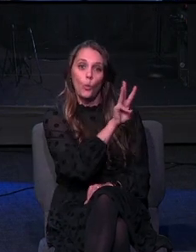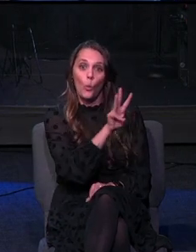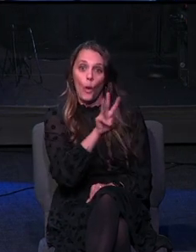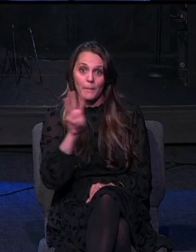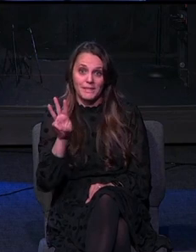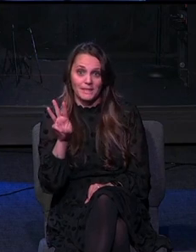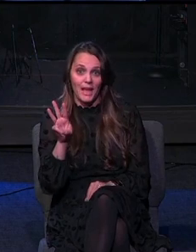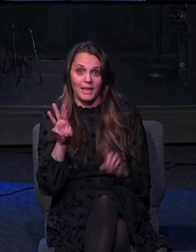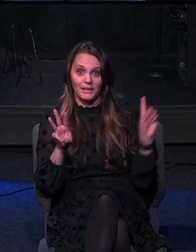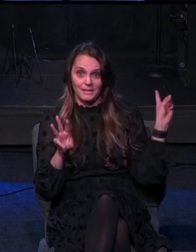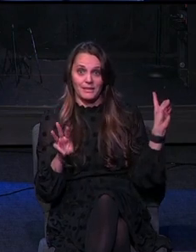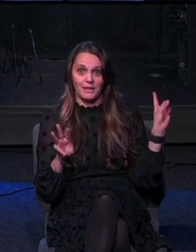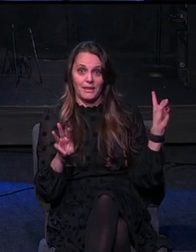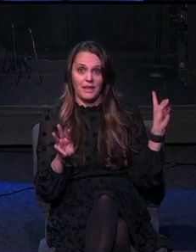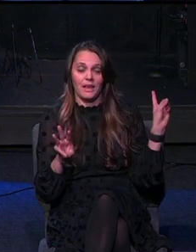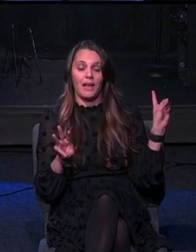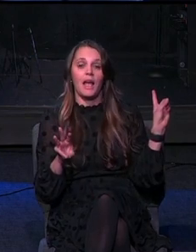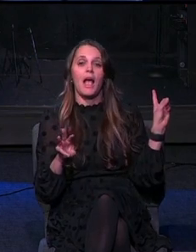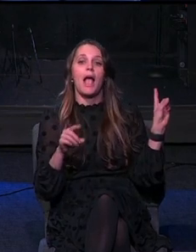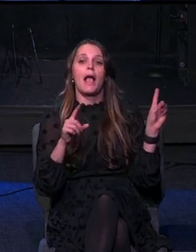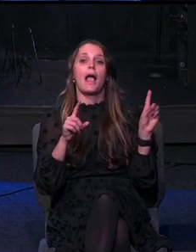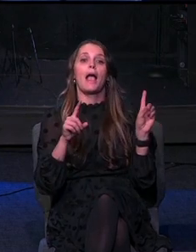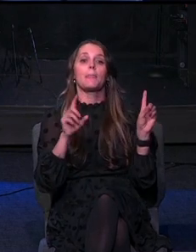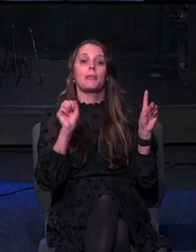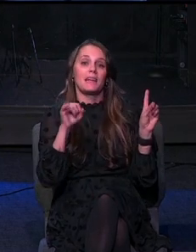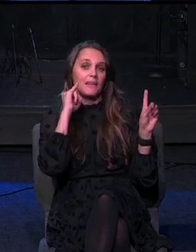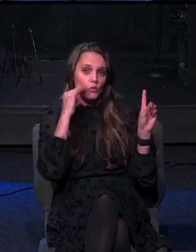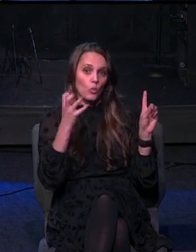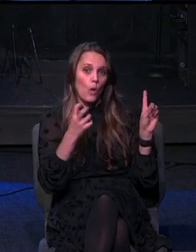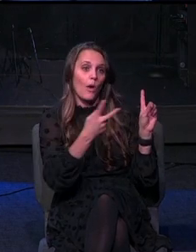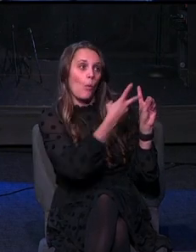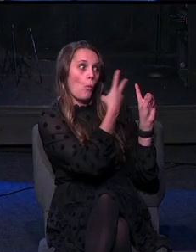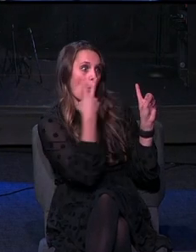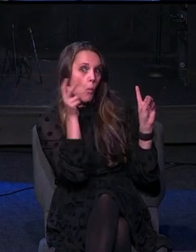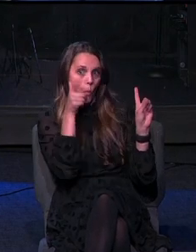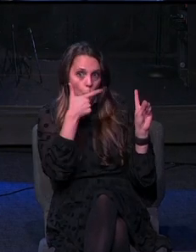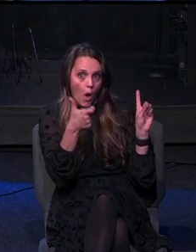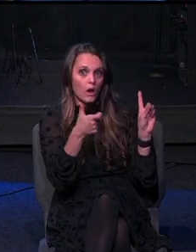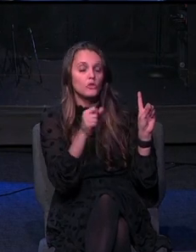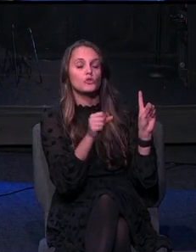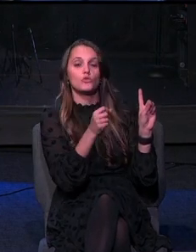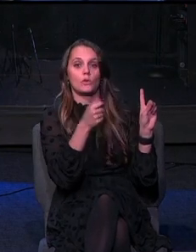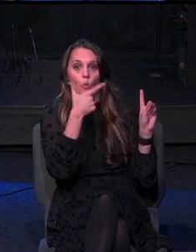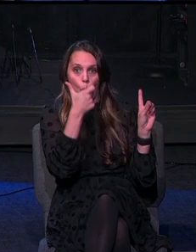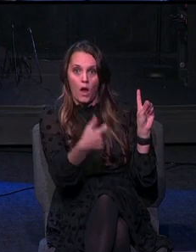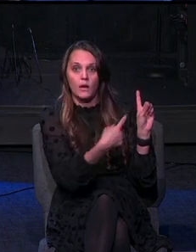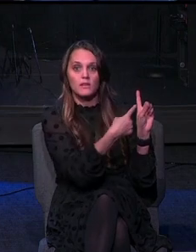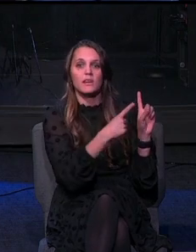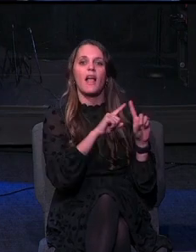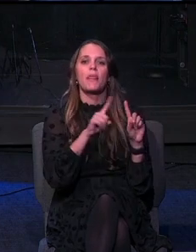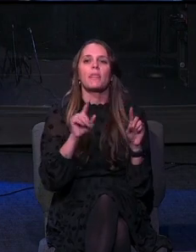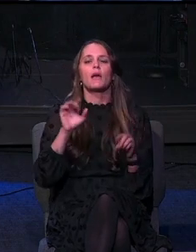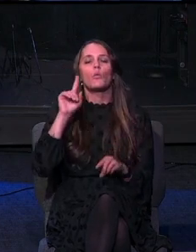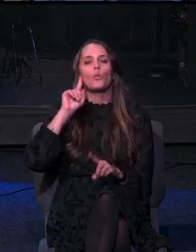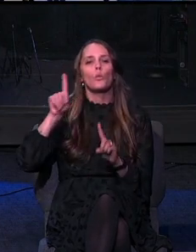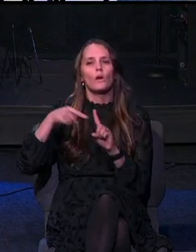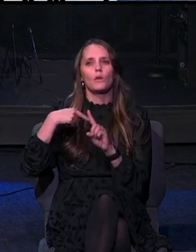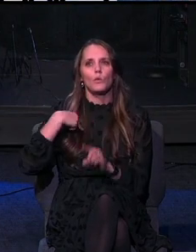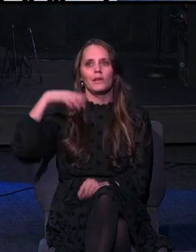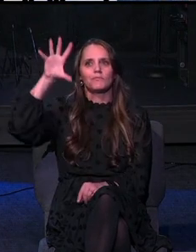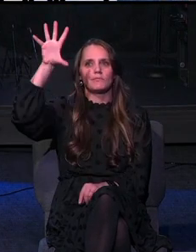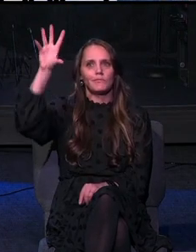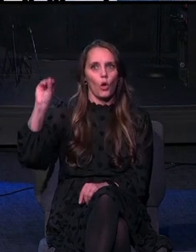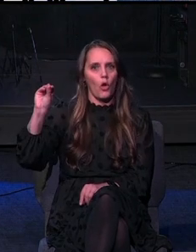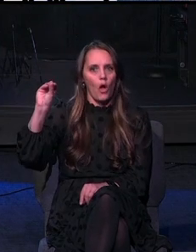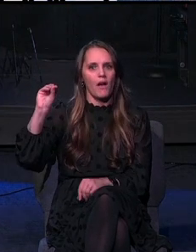be off for a second, but we'll be right back at the end of this video so you can watch with us at the same time. Here's what I want you to see as we watch this